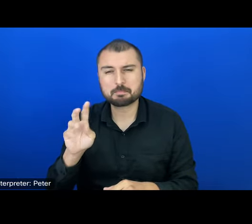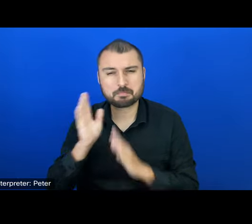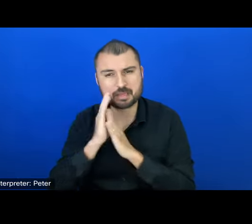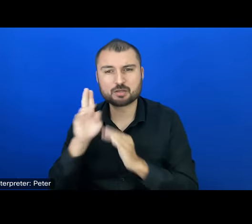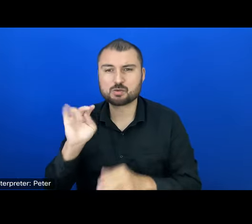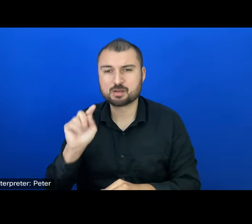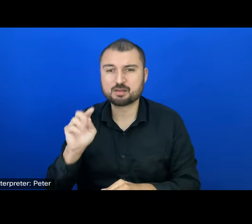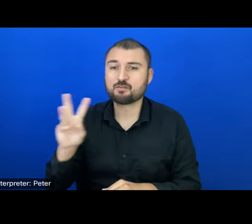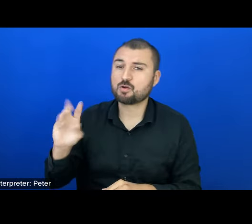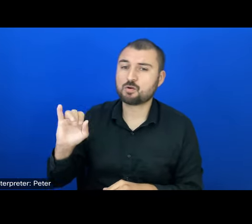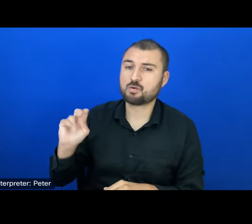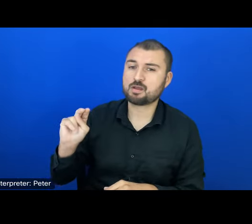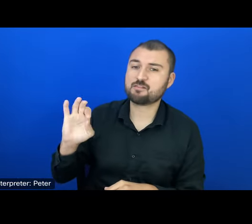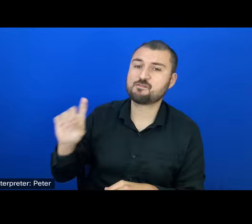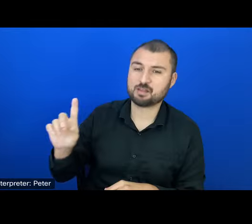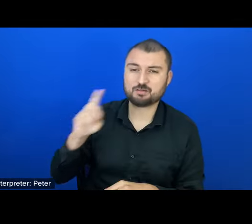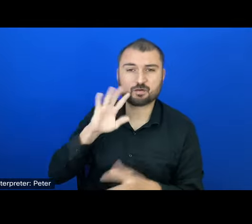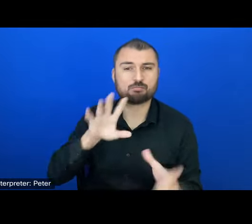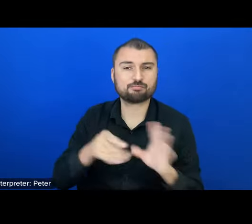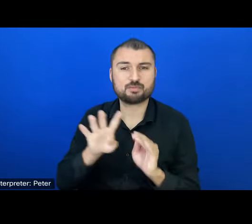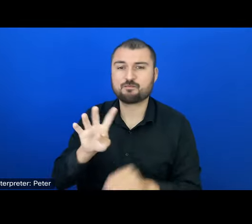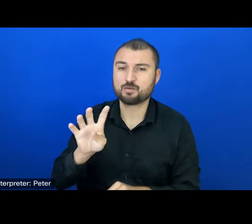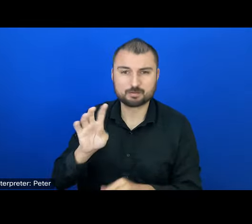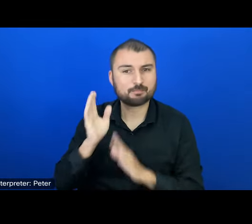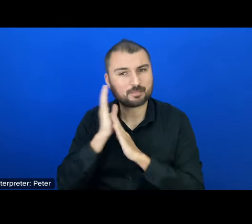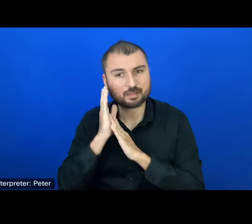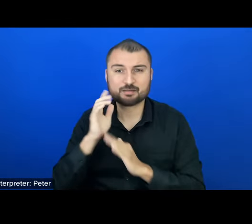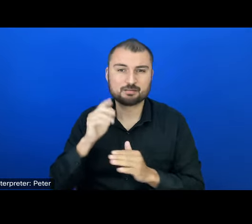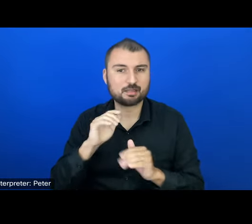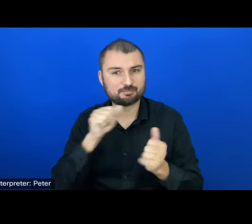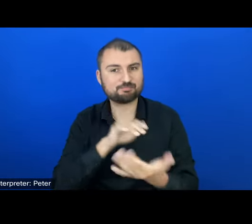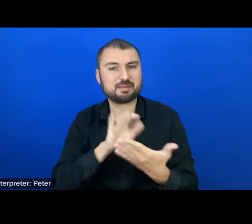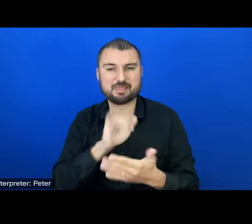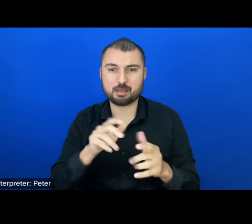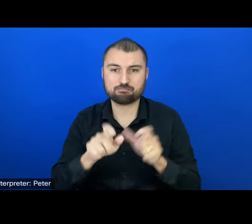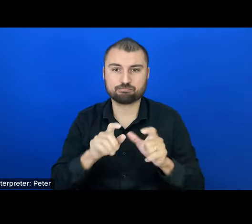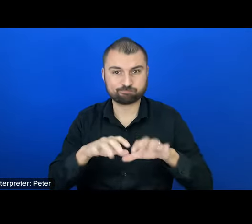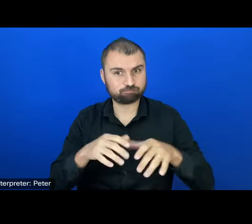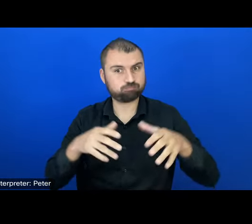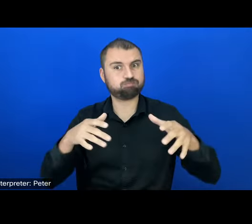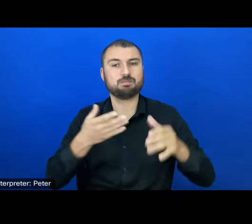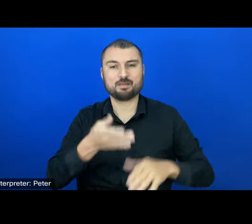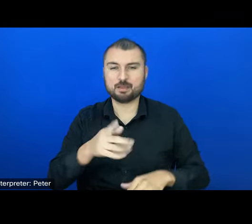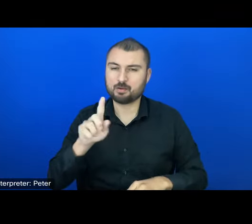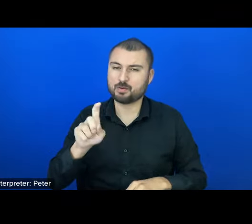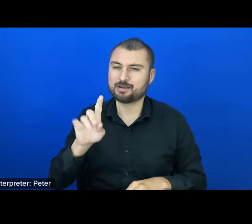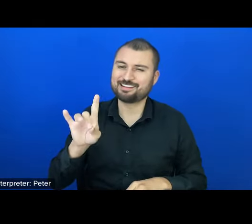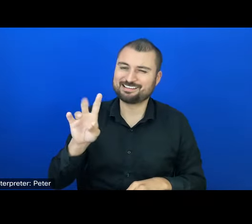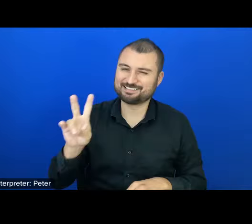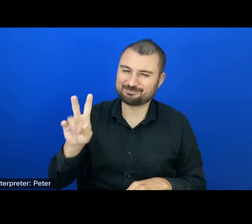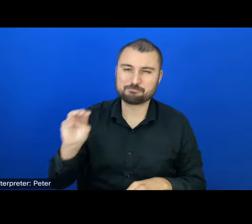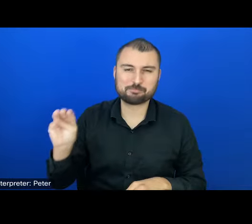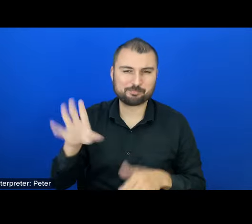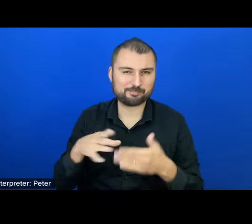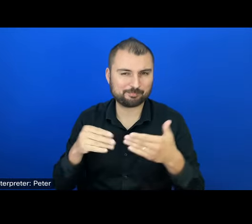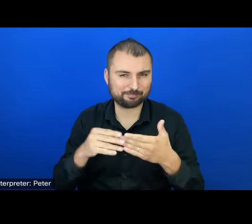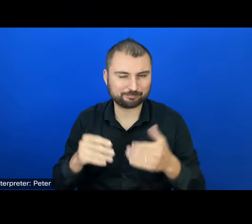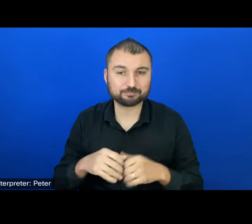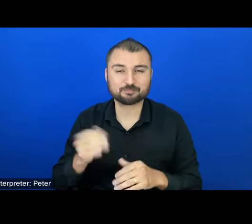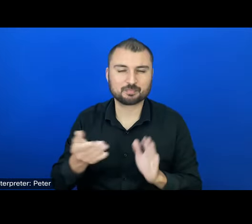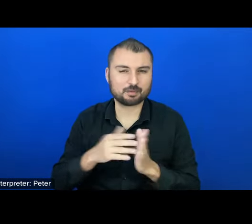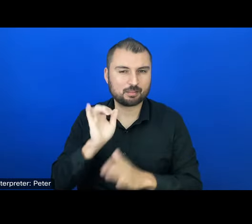for a total of 400 beds, again, to address that population growth. Cost of that is estimated about $187 million.